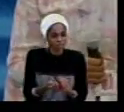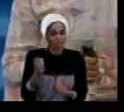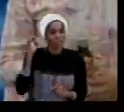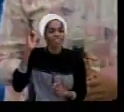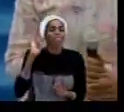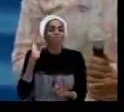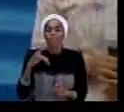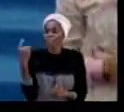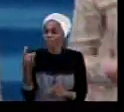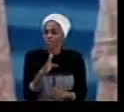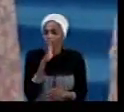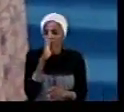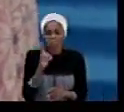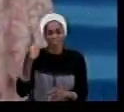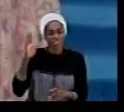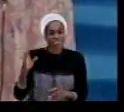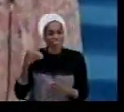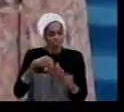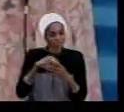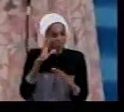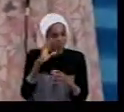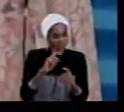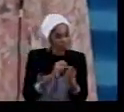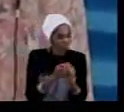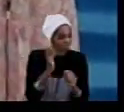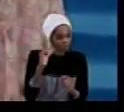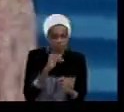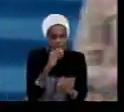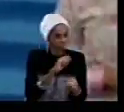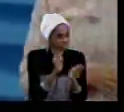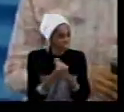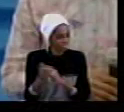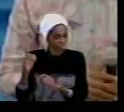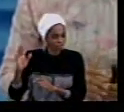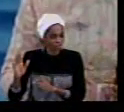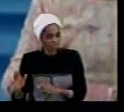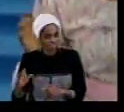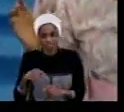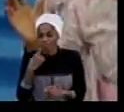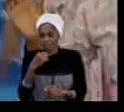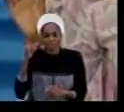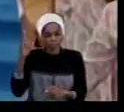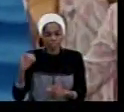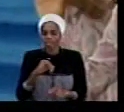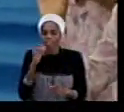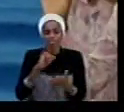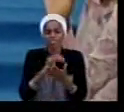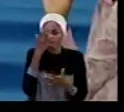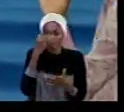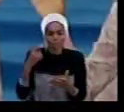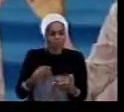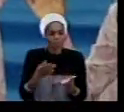God. Your situation does not change who God is. And that is why we want to worship him.